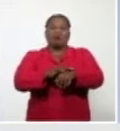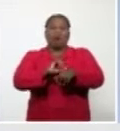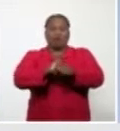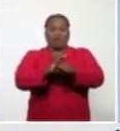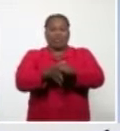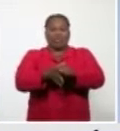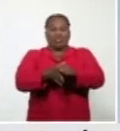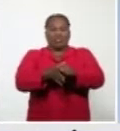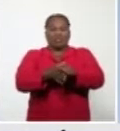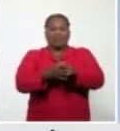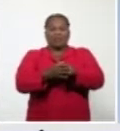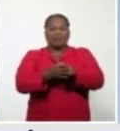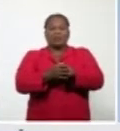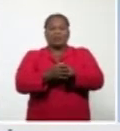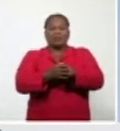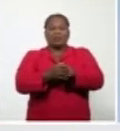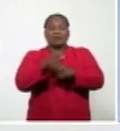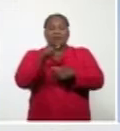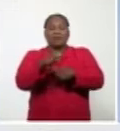Hospital.